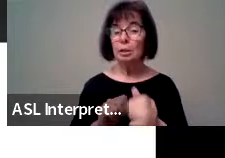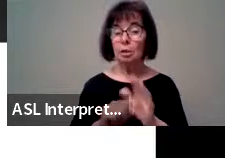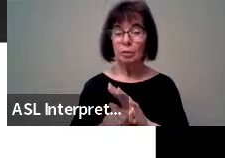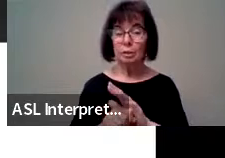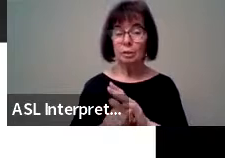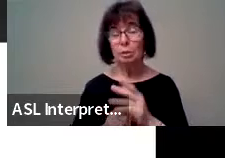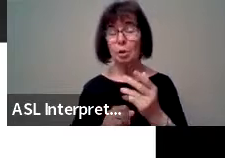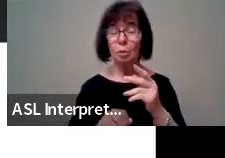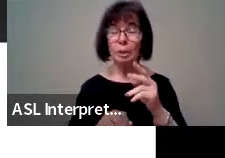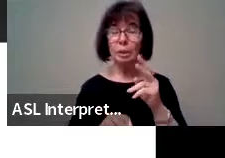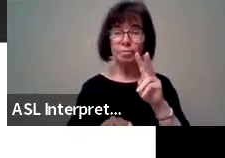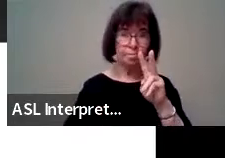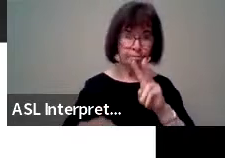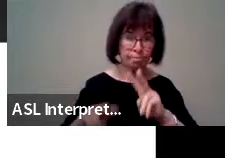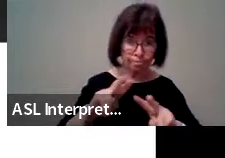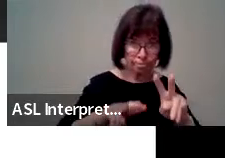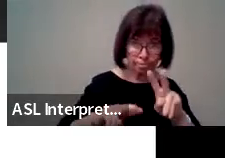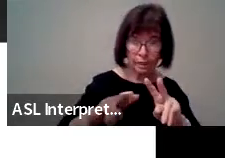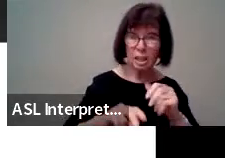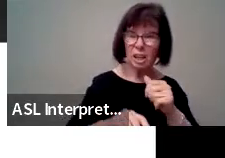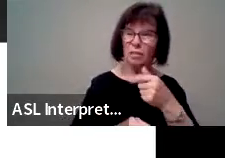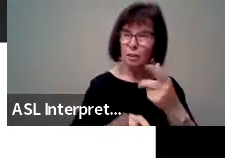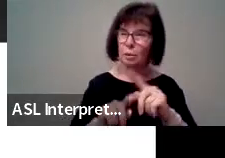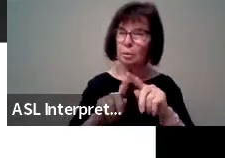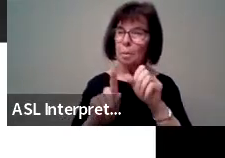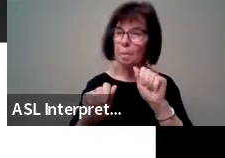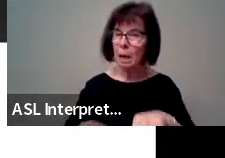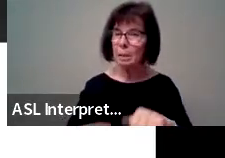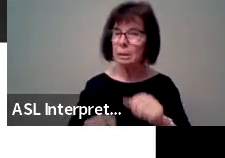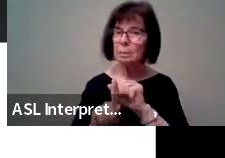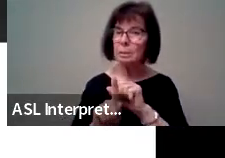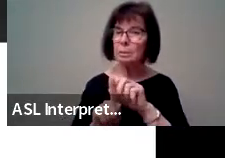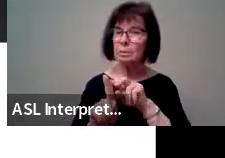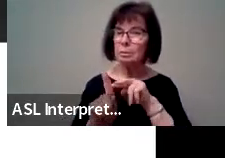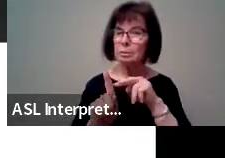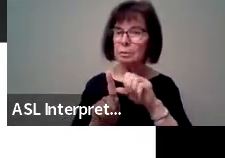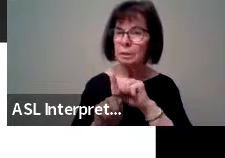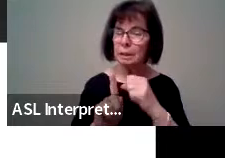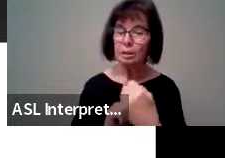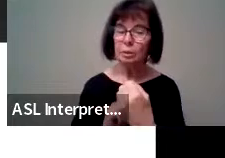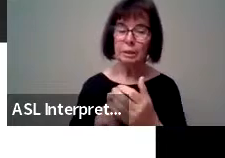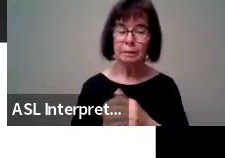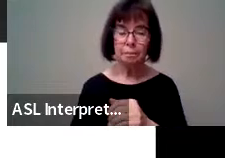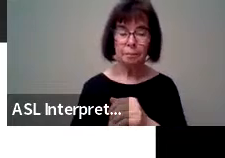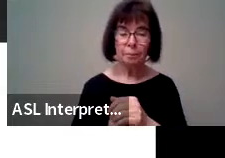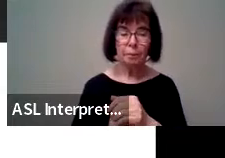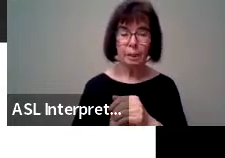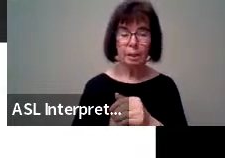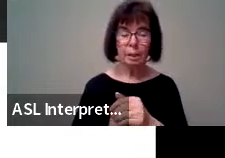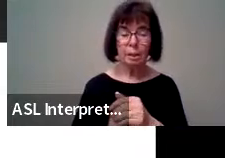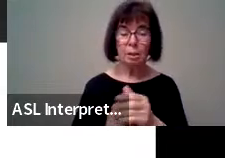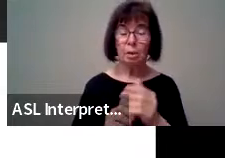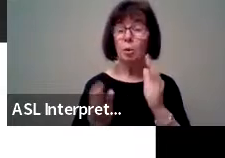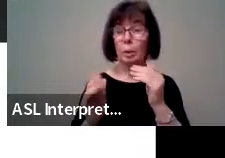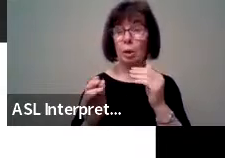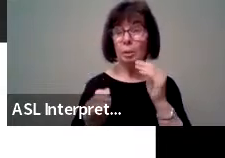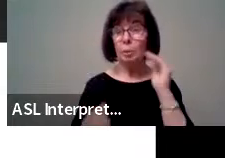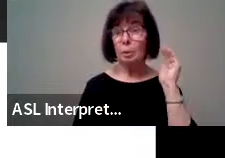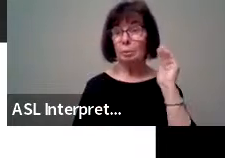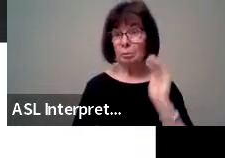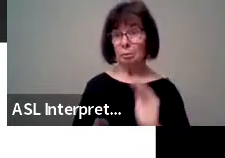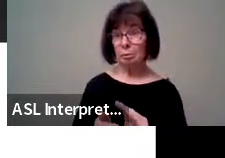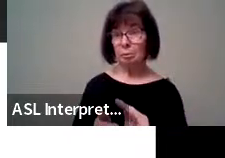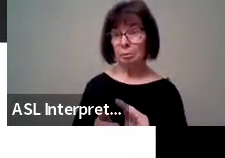and I'm not going into the details, but we may see continuous waves of COVID that will likely be smaller, or we hope that will be smaller compared